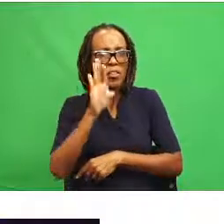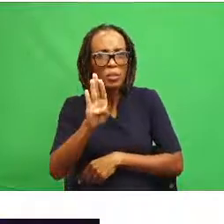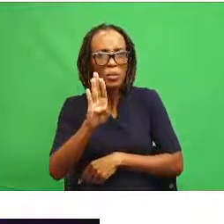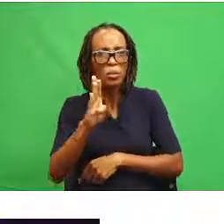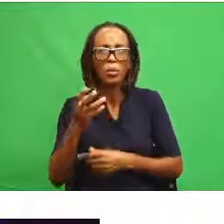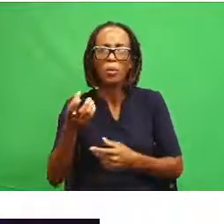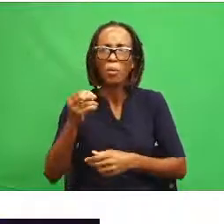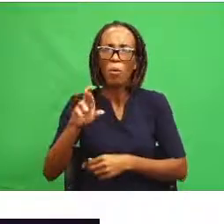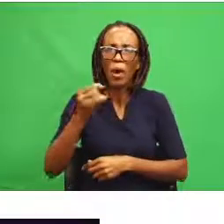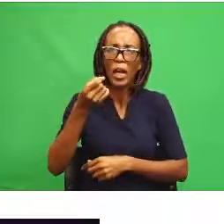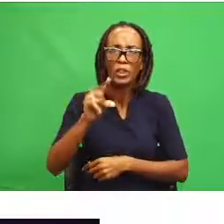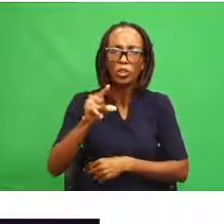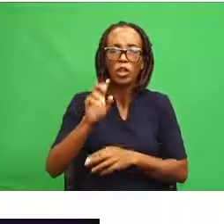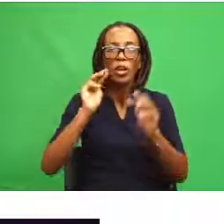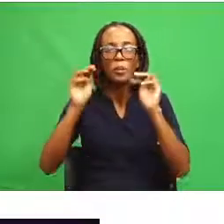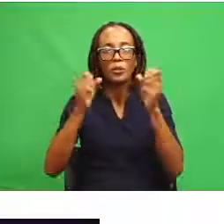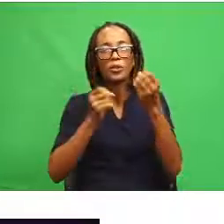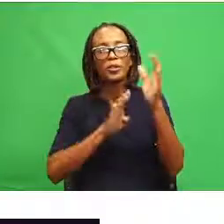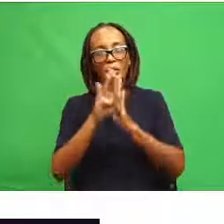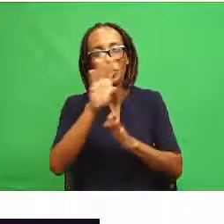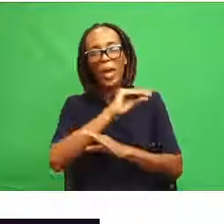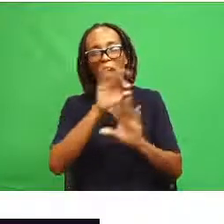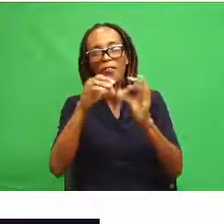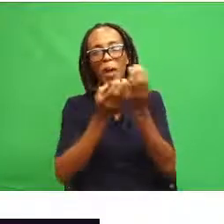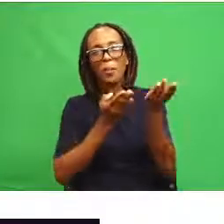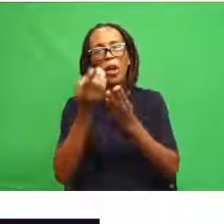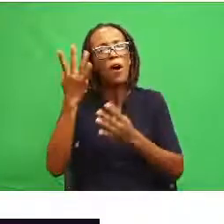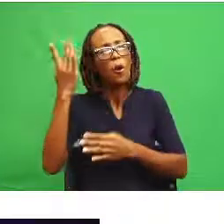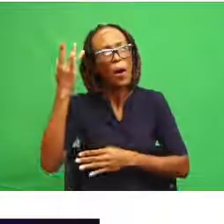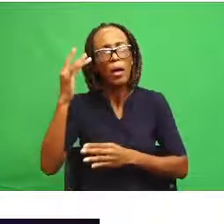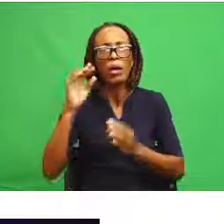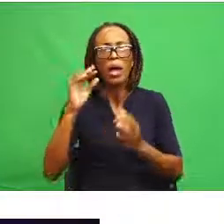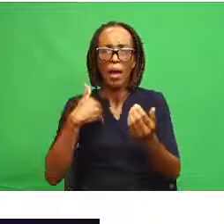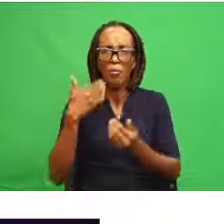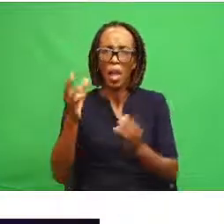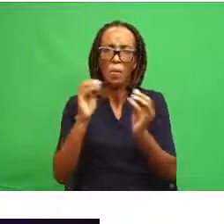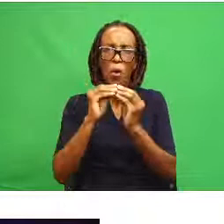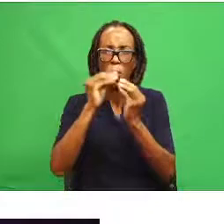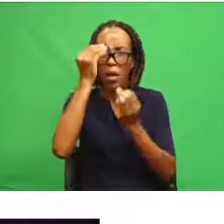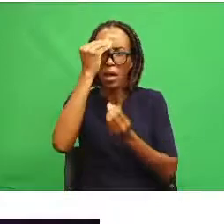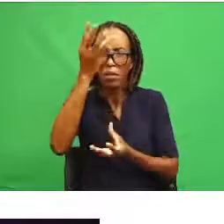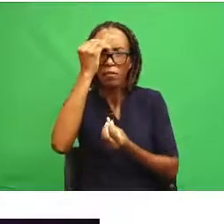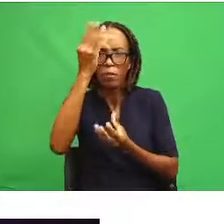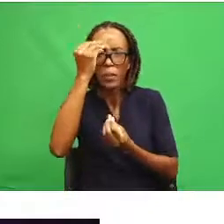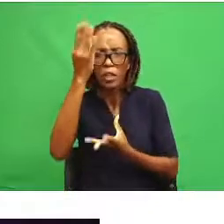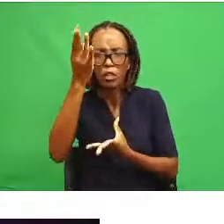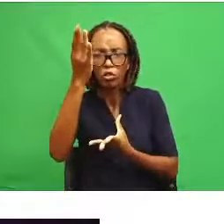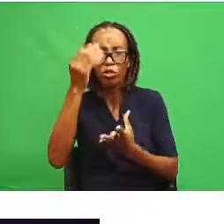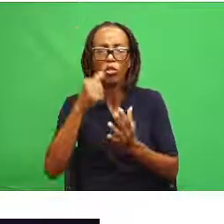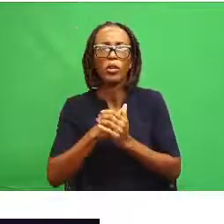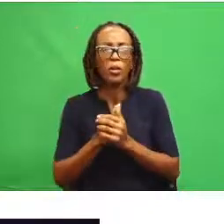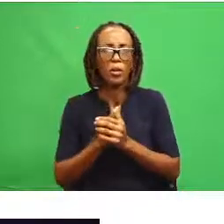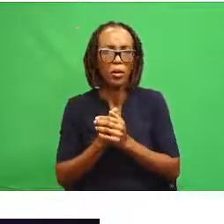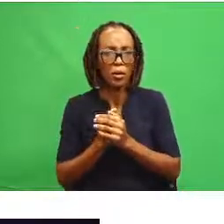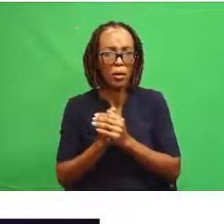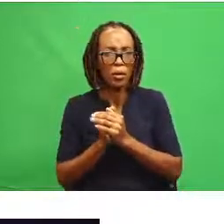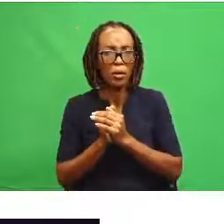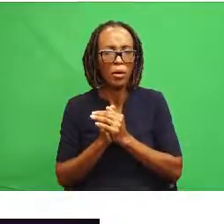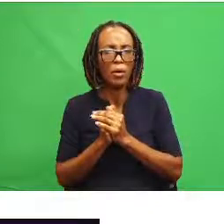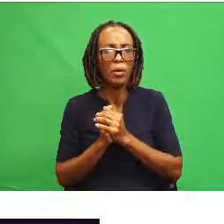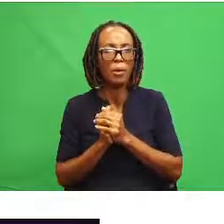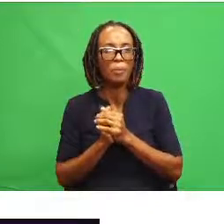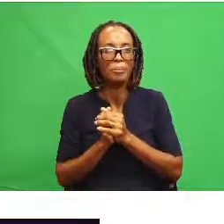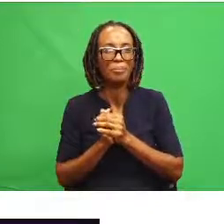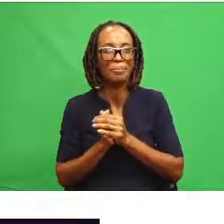Ministry of Social Development and Family Services for information that will assist you with